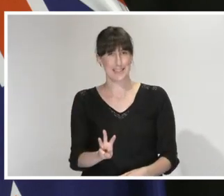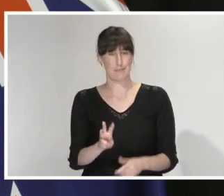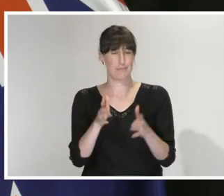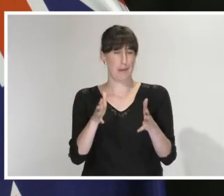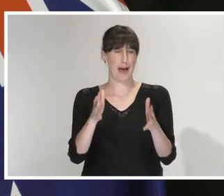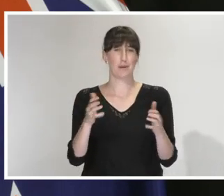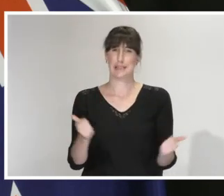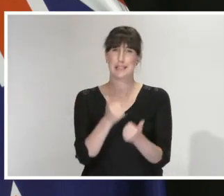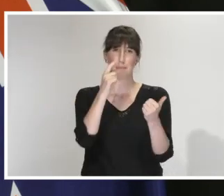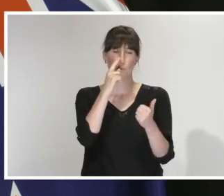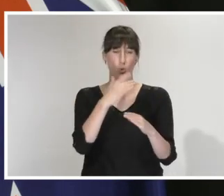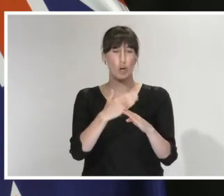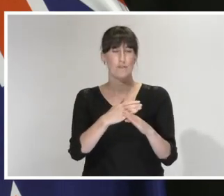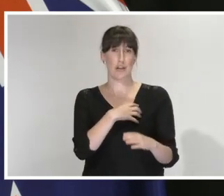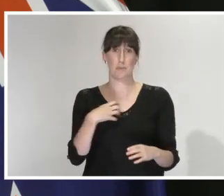from home.